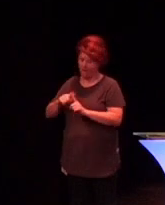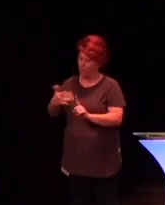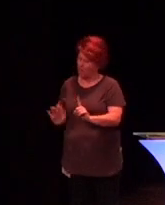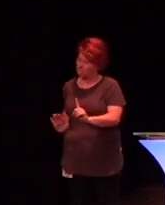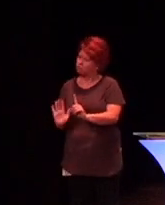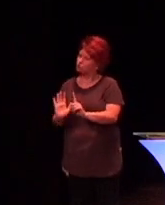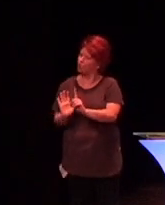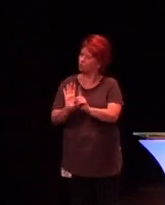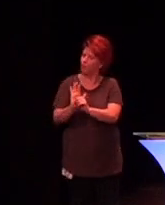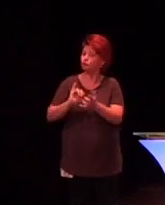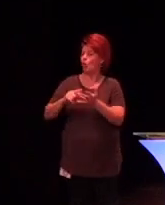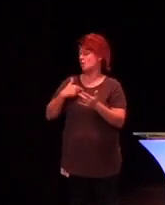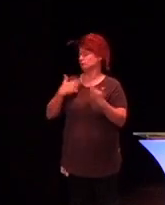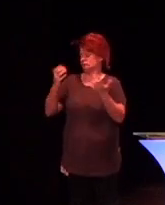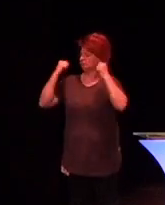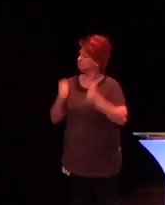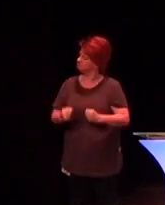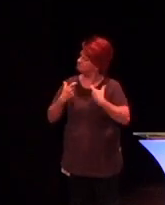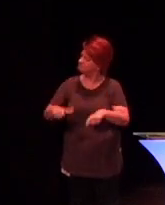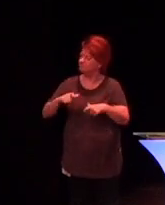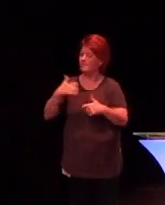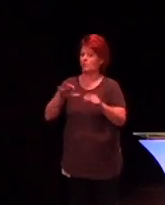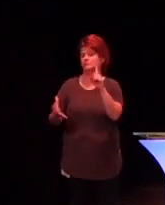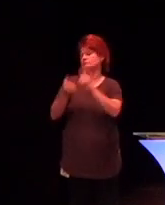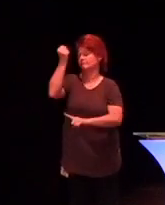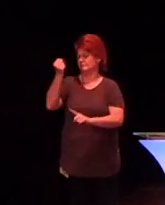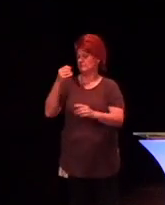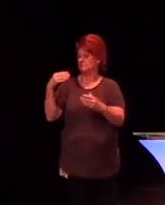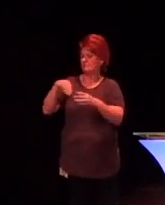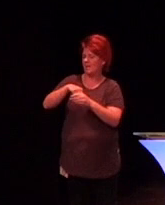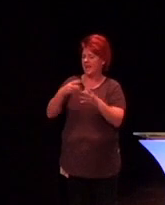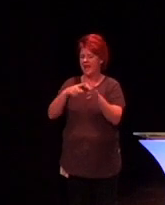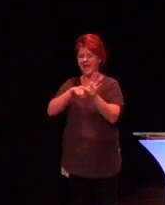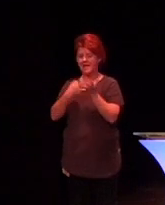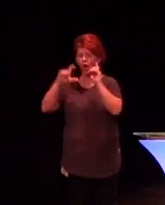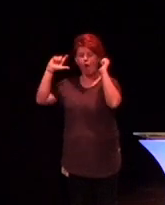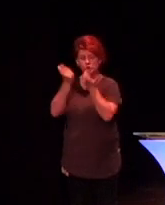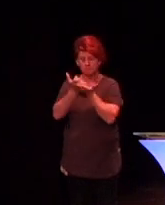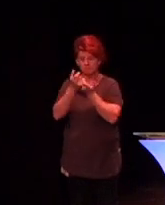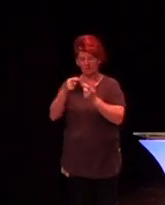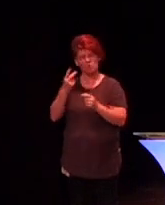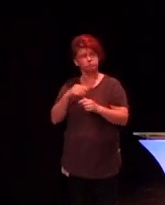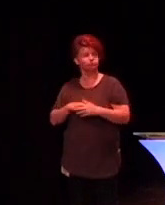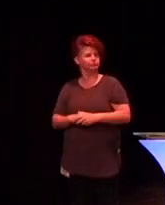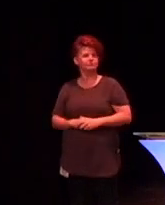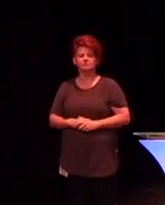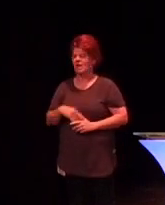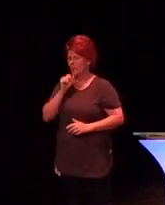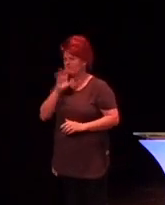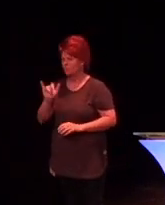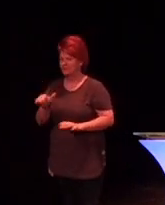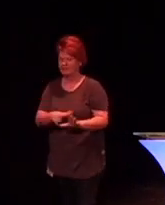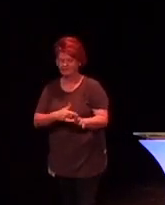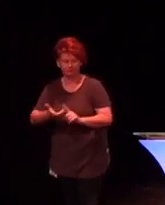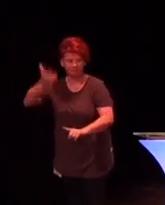right, okay. But this passion kept in the back of my mind and eventually pushed to the forefront of my mind. And then I started at